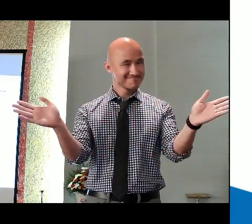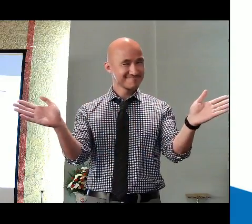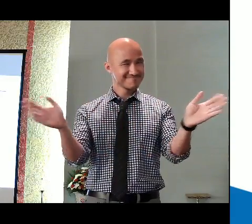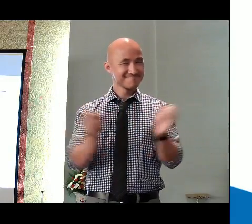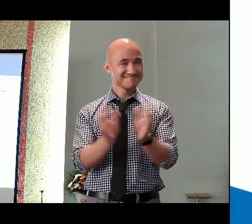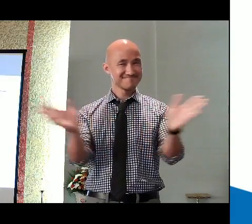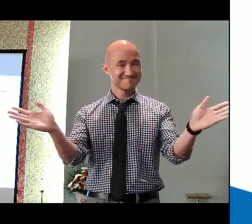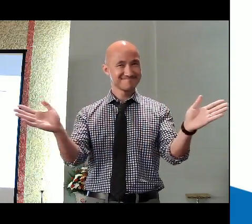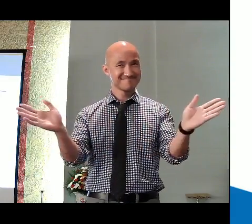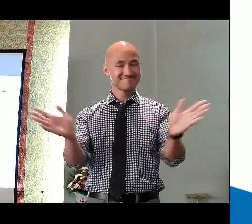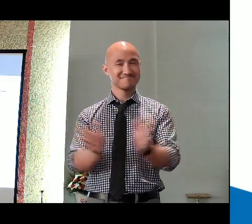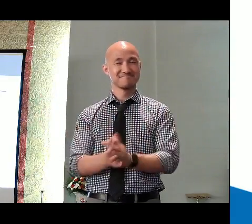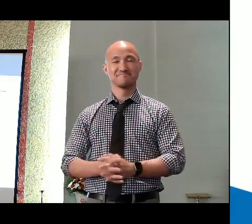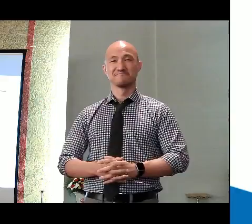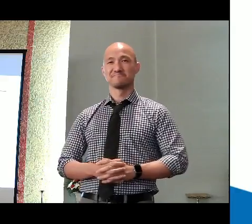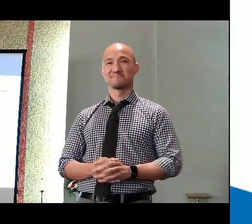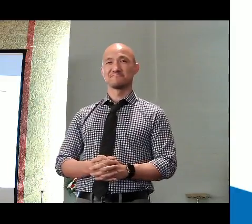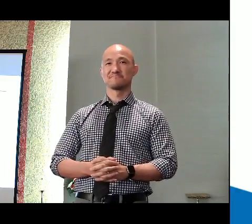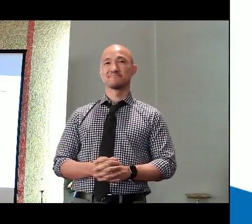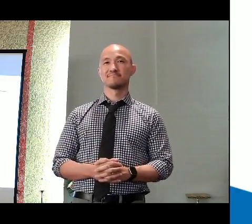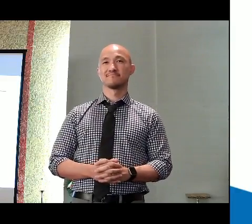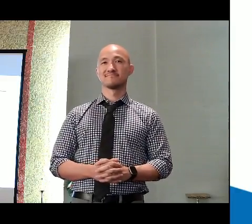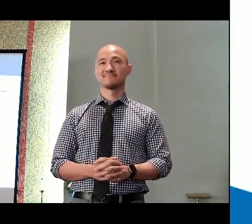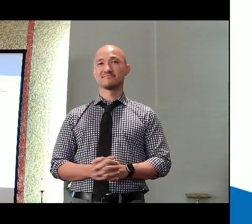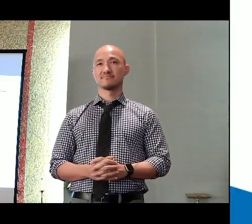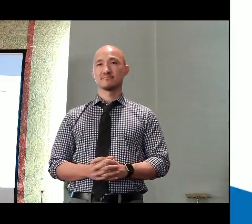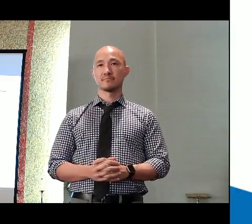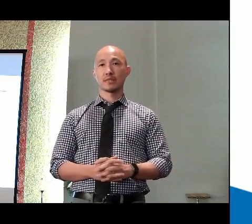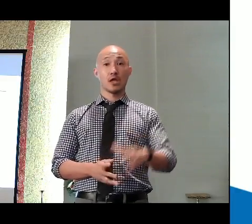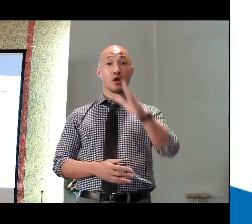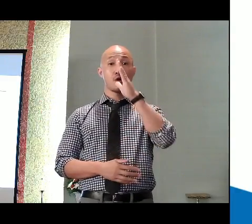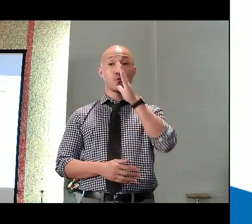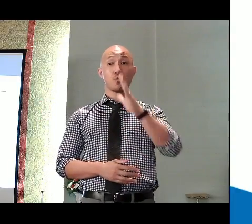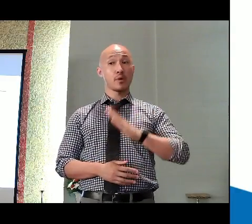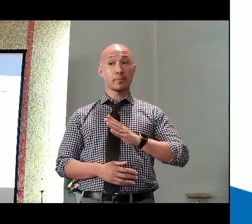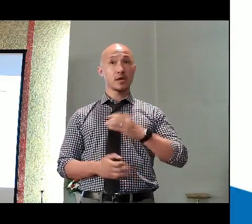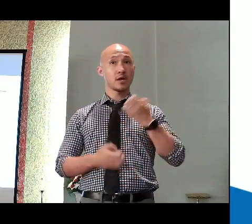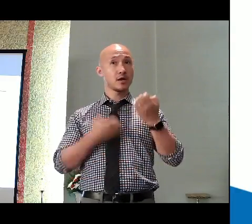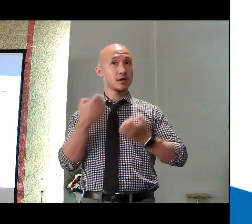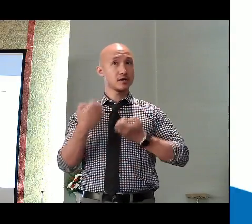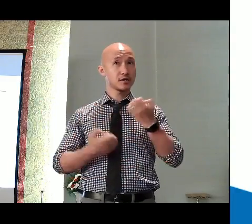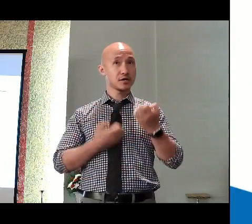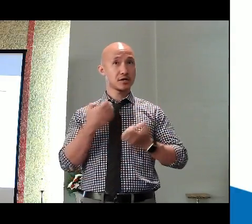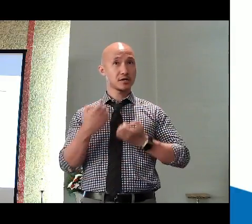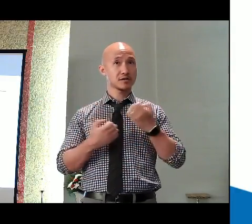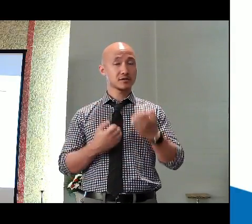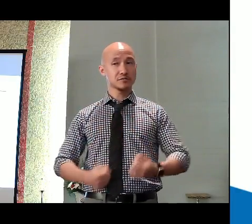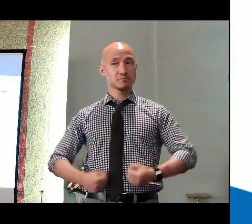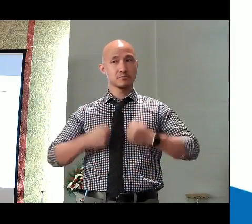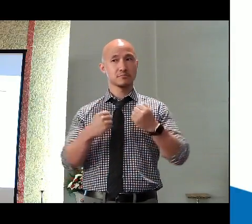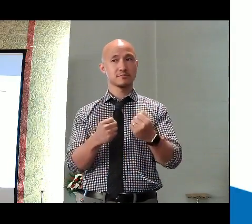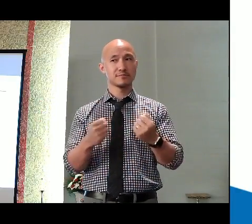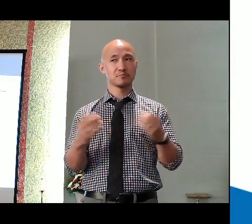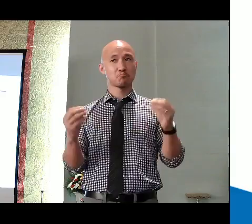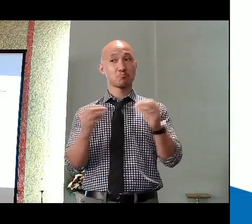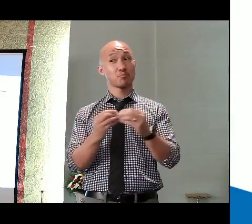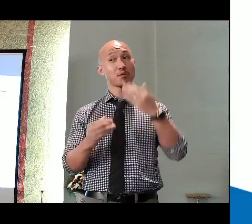inner strength, not necessarily physical per se, but emotional strength. Some women show an incredible amount